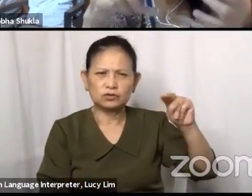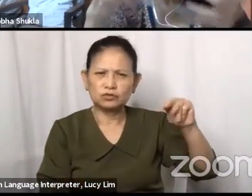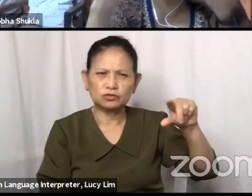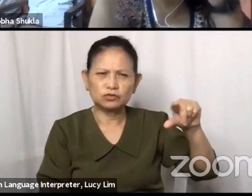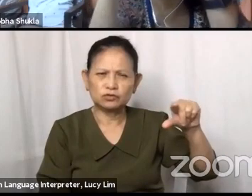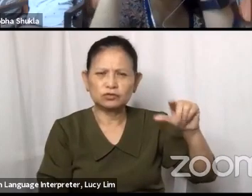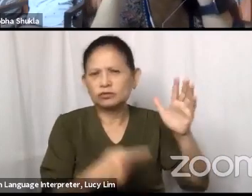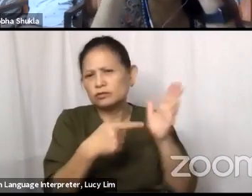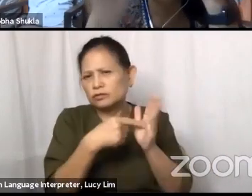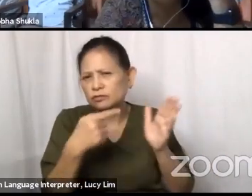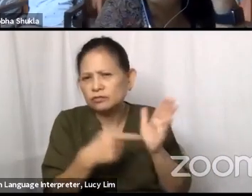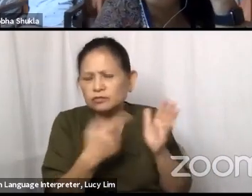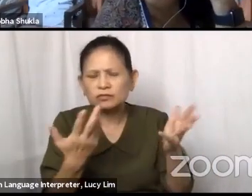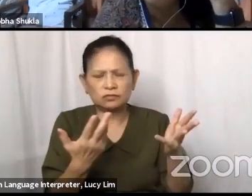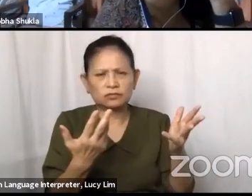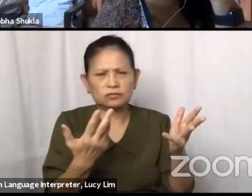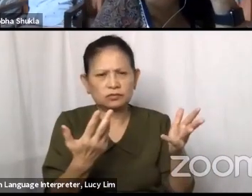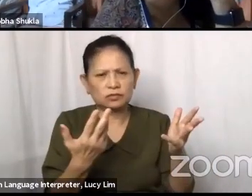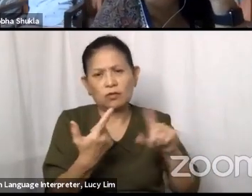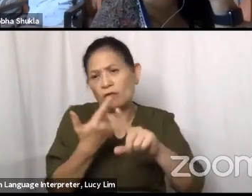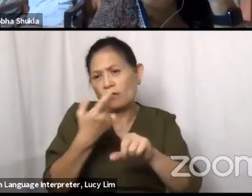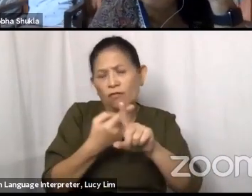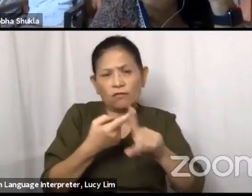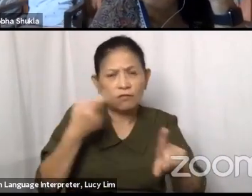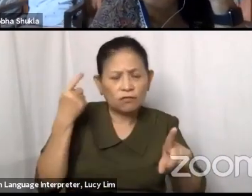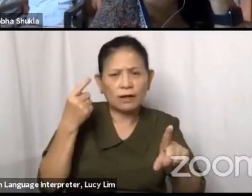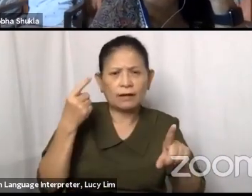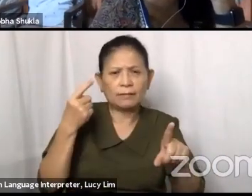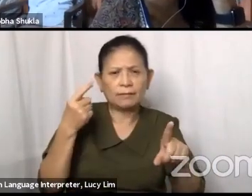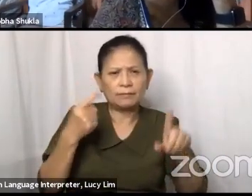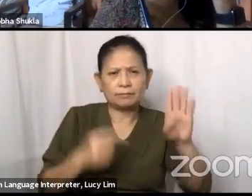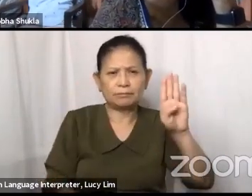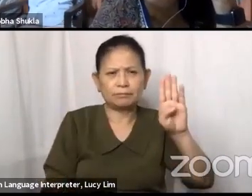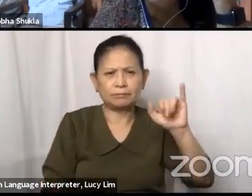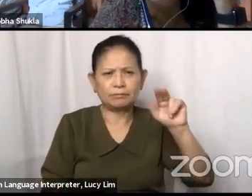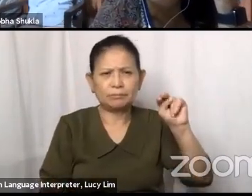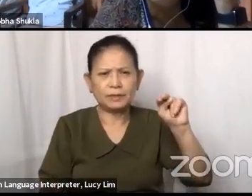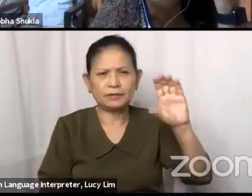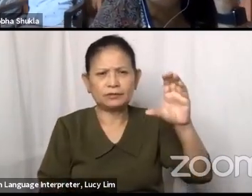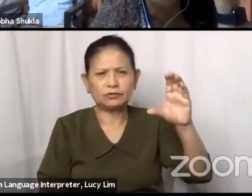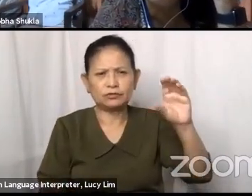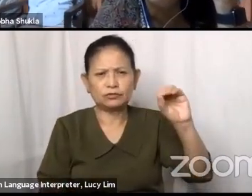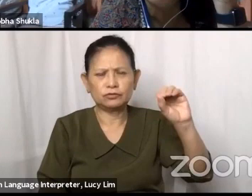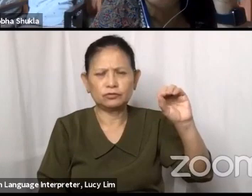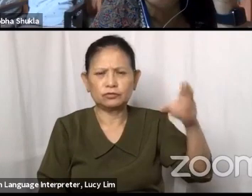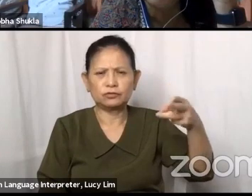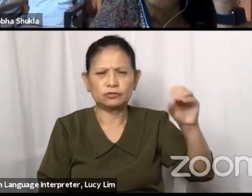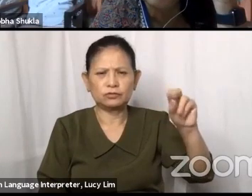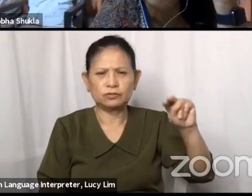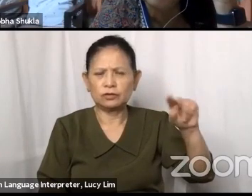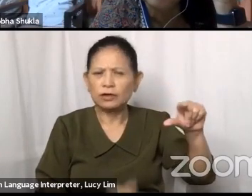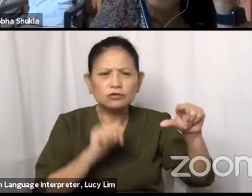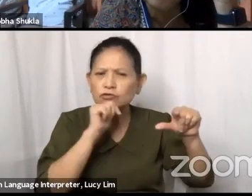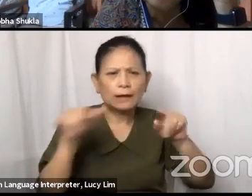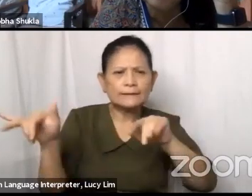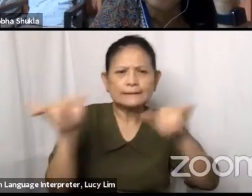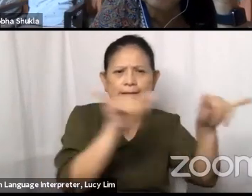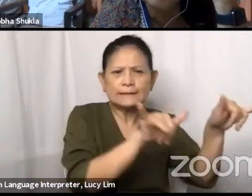Sometimes like that's come from being chong. This is not, but this is like more similar like waria.